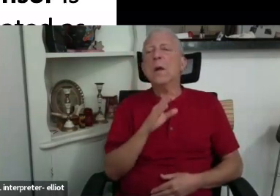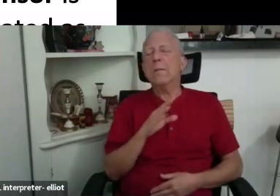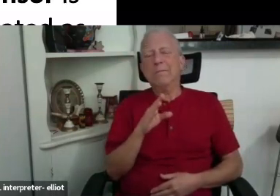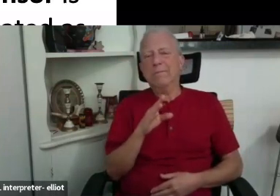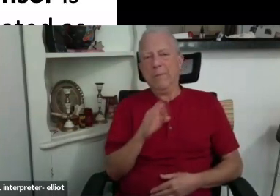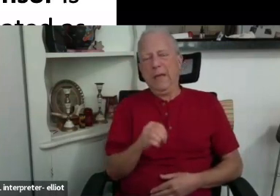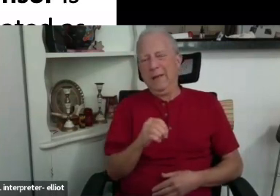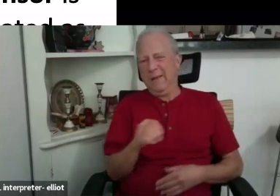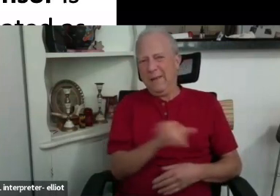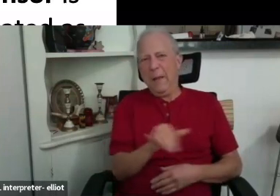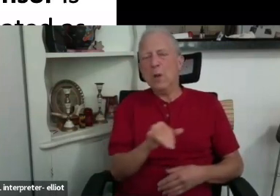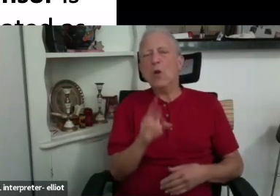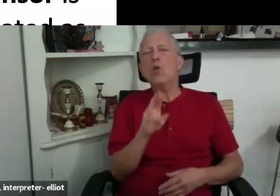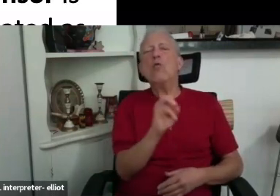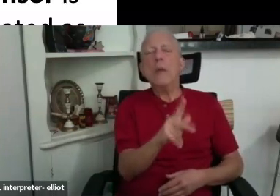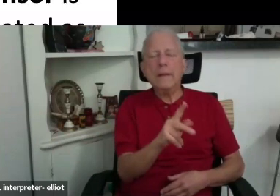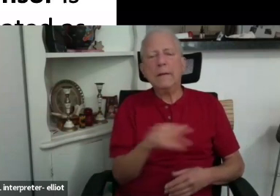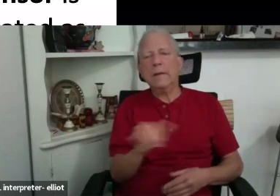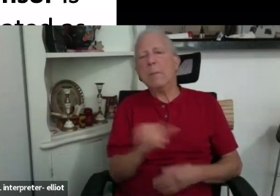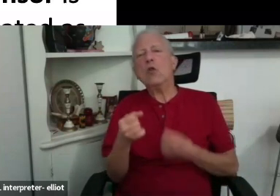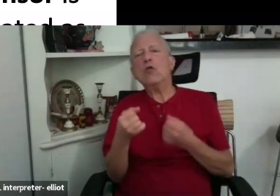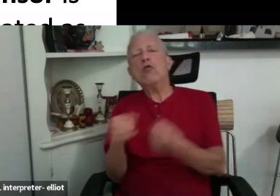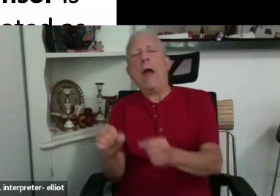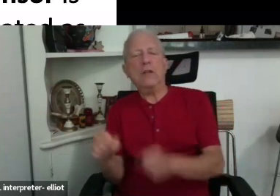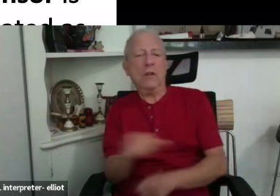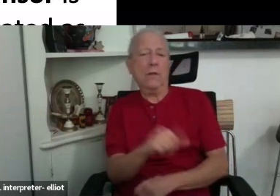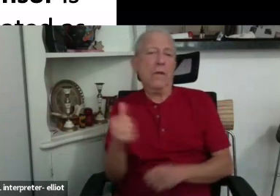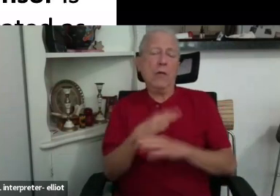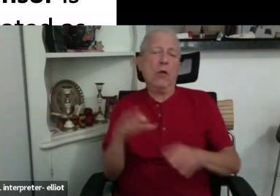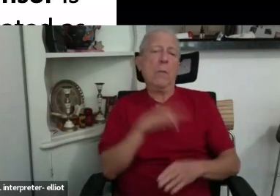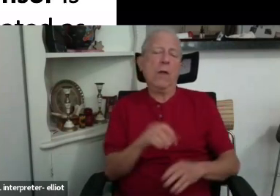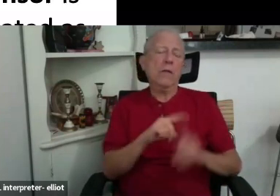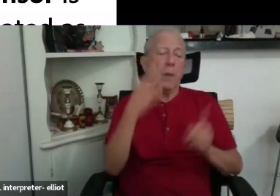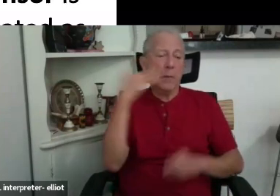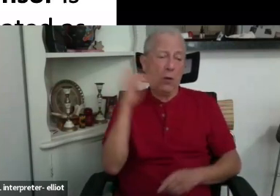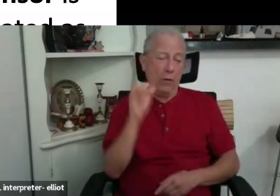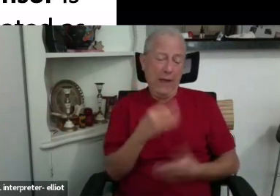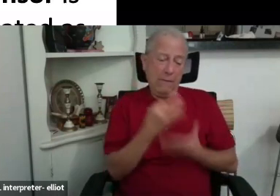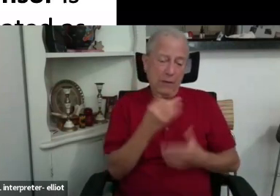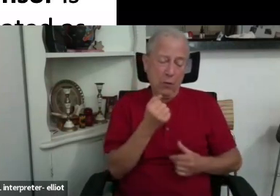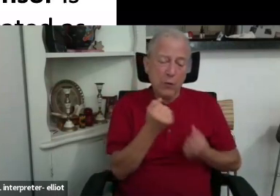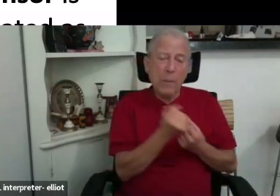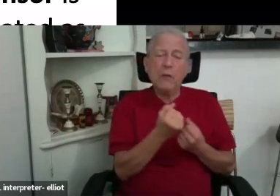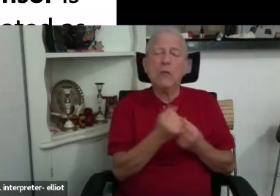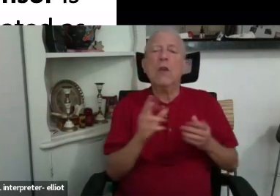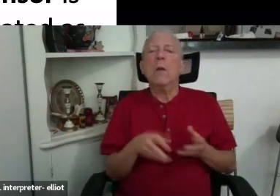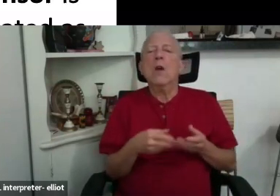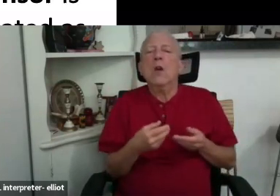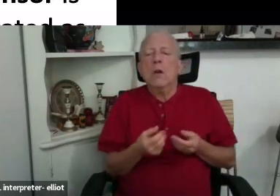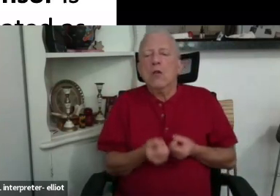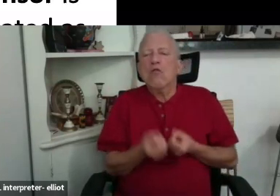risks, similar strategies as other nonprofits. But because fiscal sponsorship kind of creates these